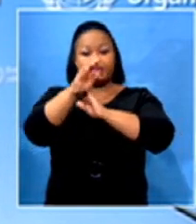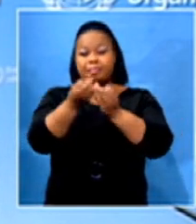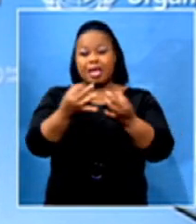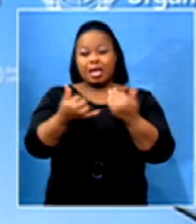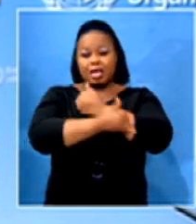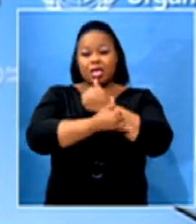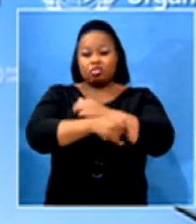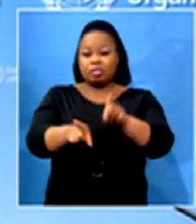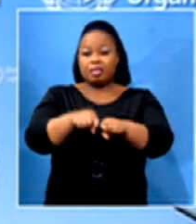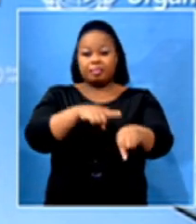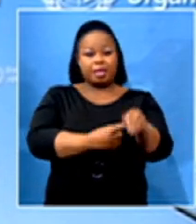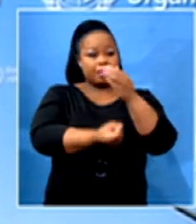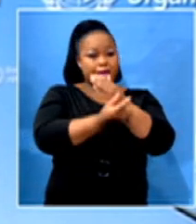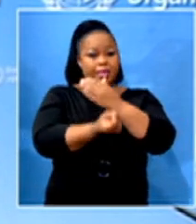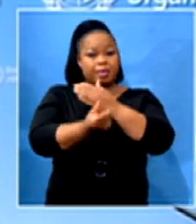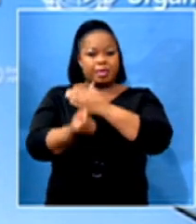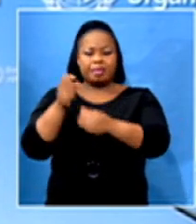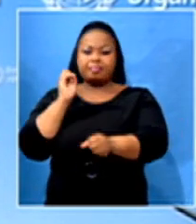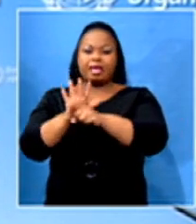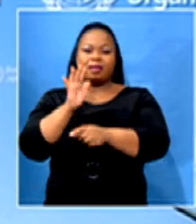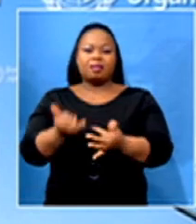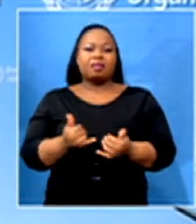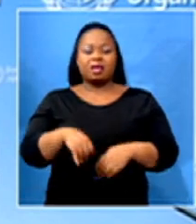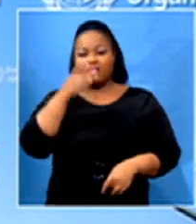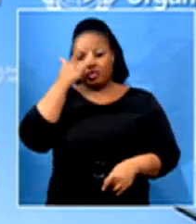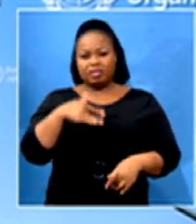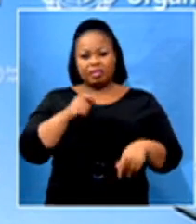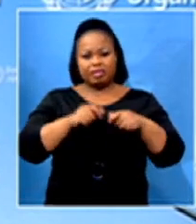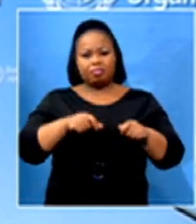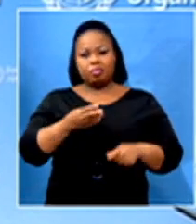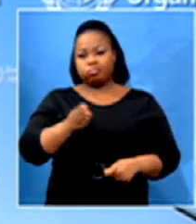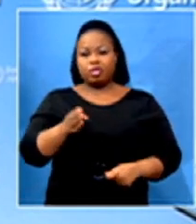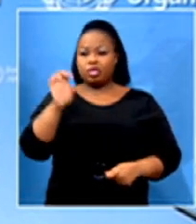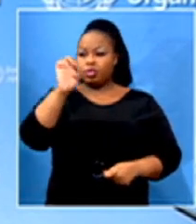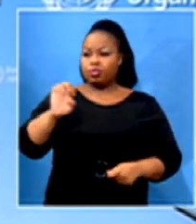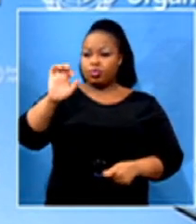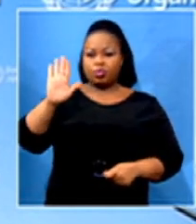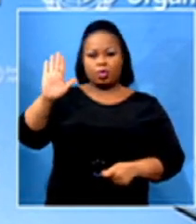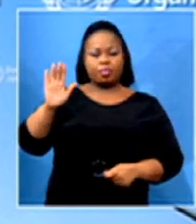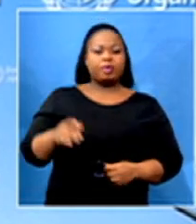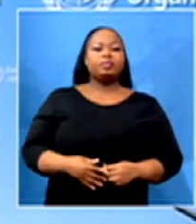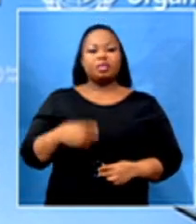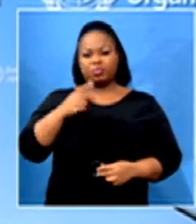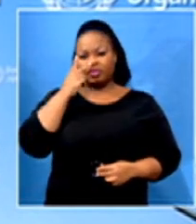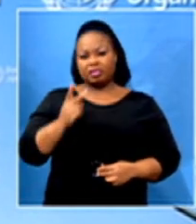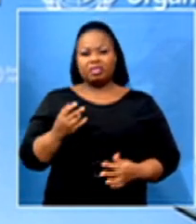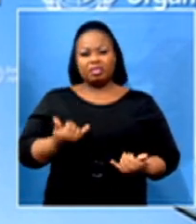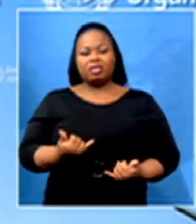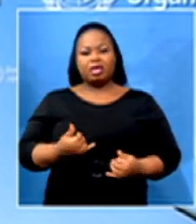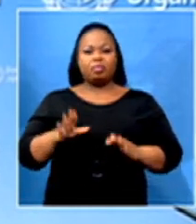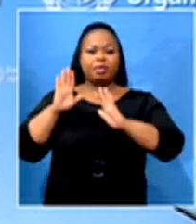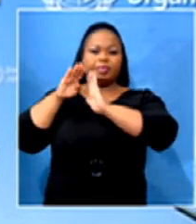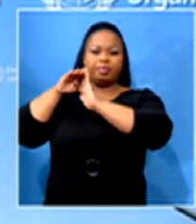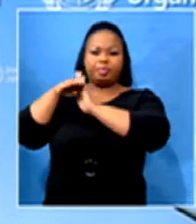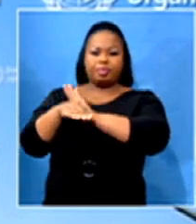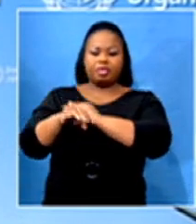time, you're seeing that impact on the number of cases. Now, in Europe, in Western Europe, you're seeing the curves decrease. In Southeast